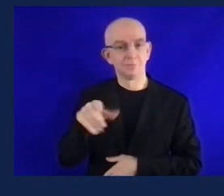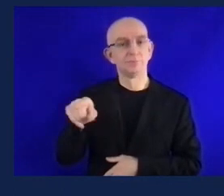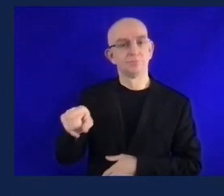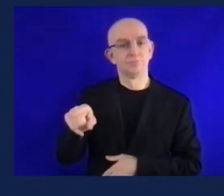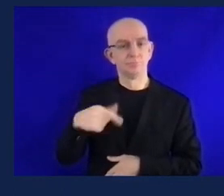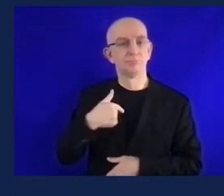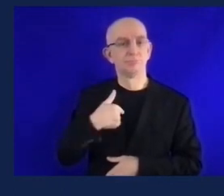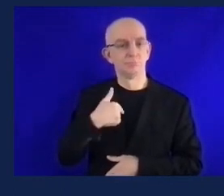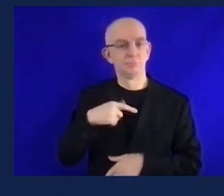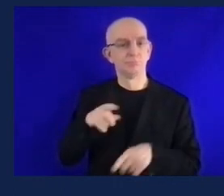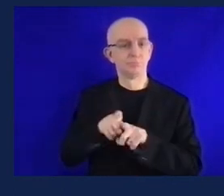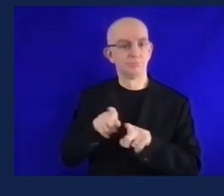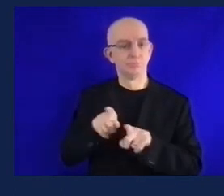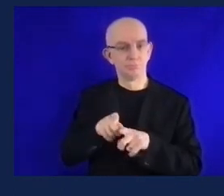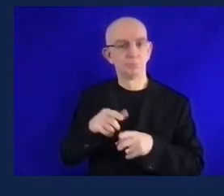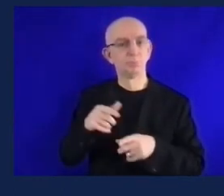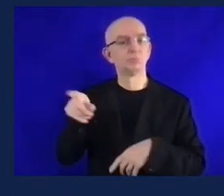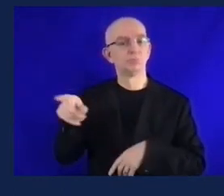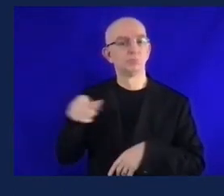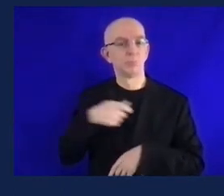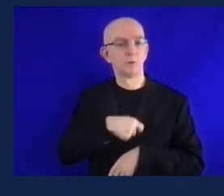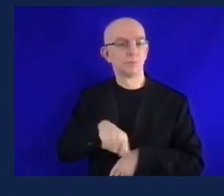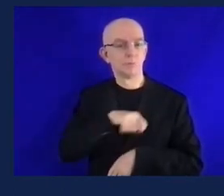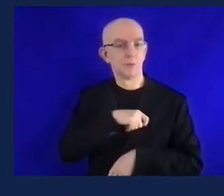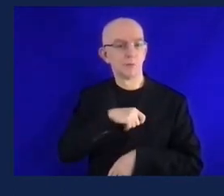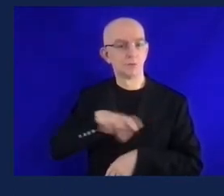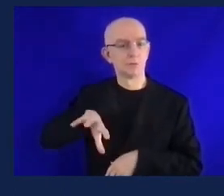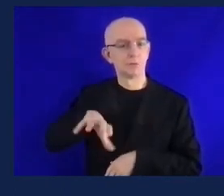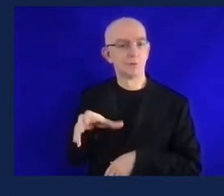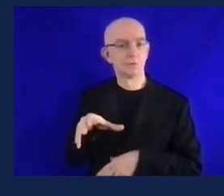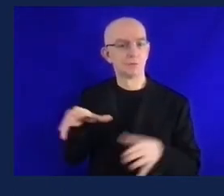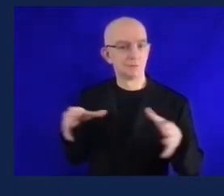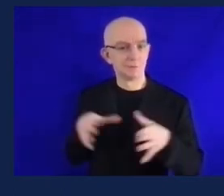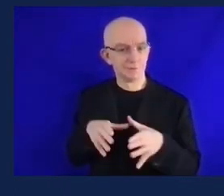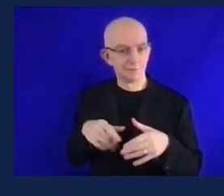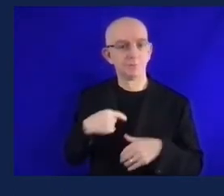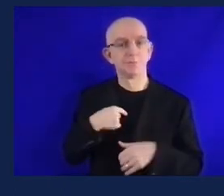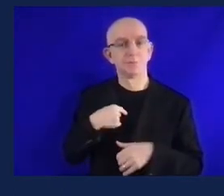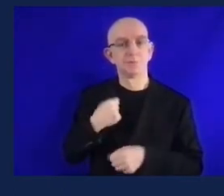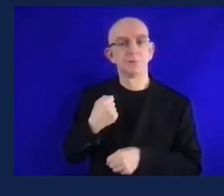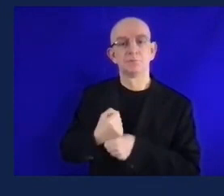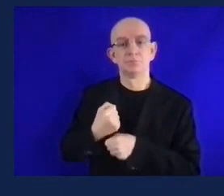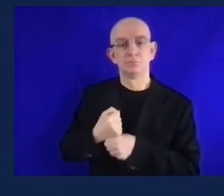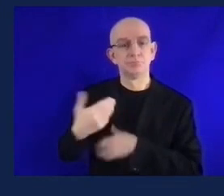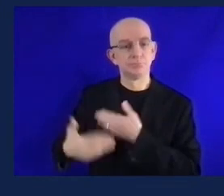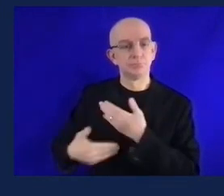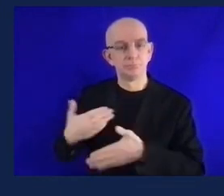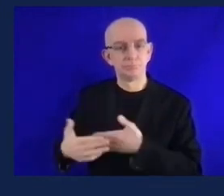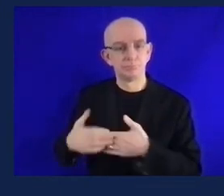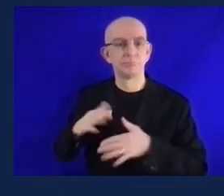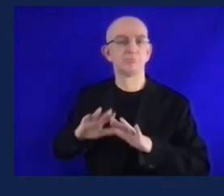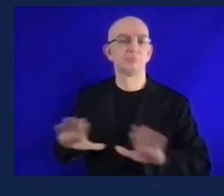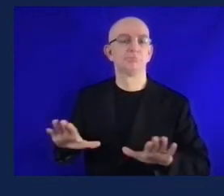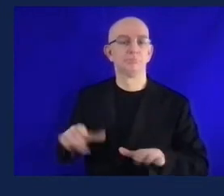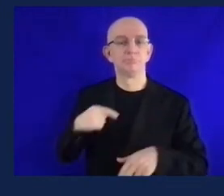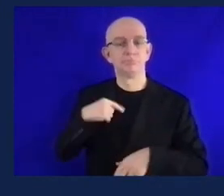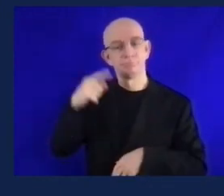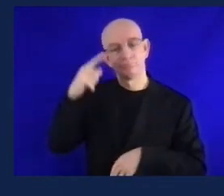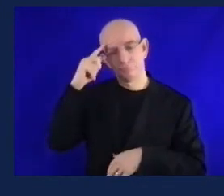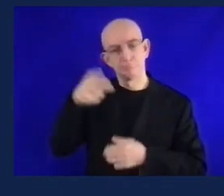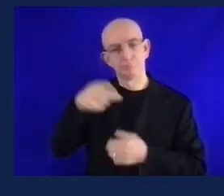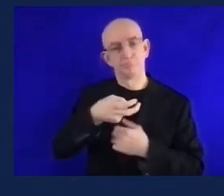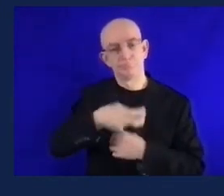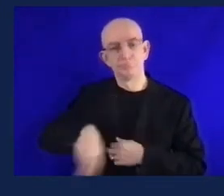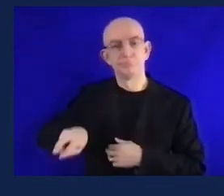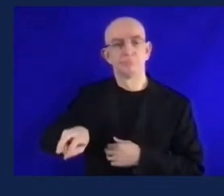the Levante Foundation. I am responsible for the area of social integration. My main function is to coordinate